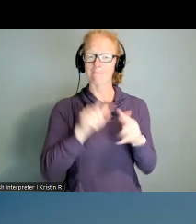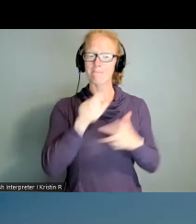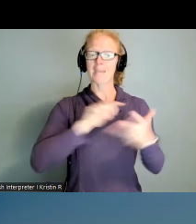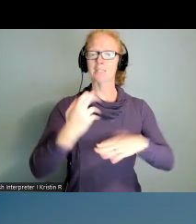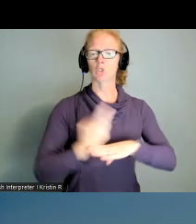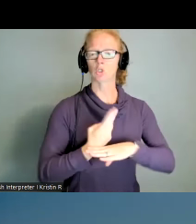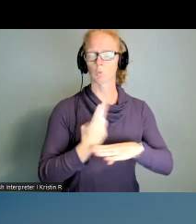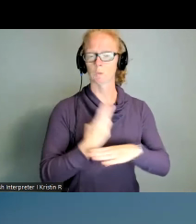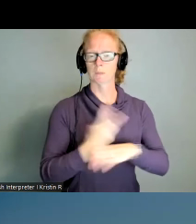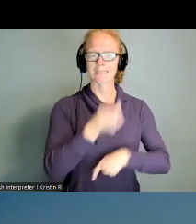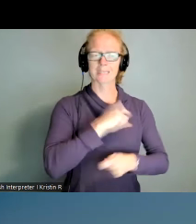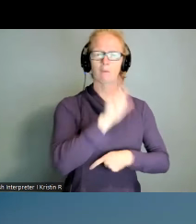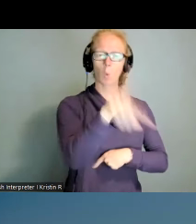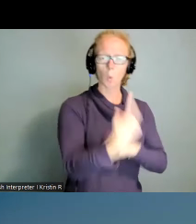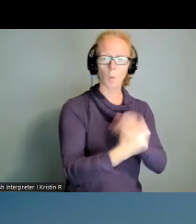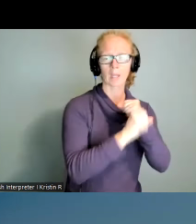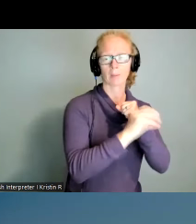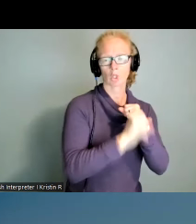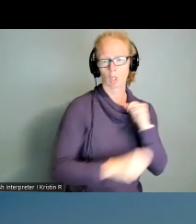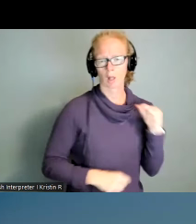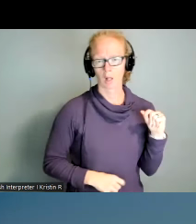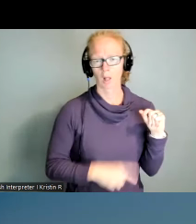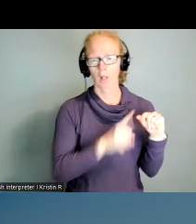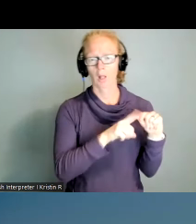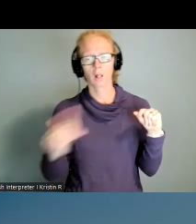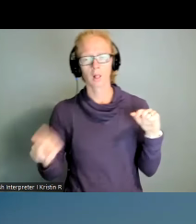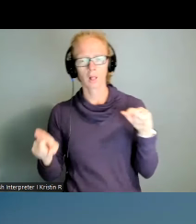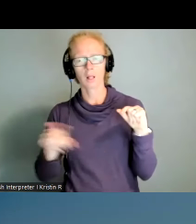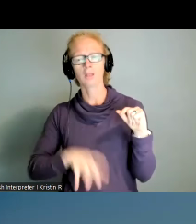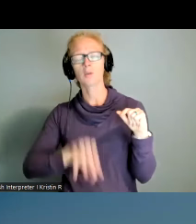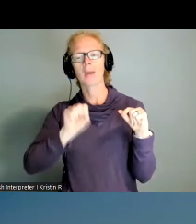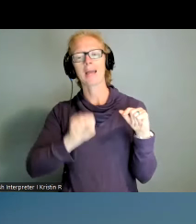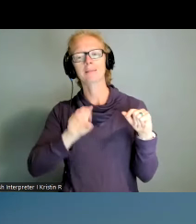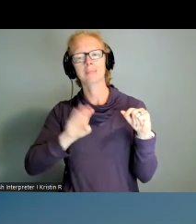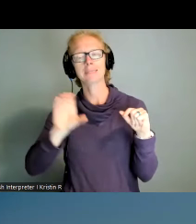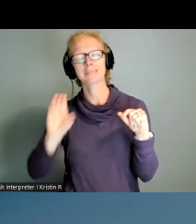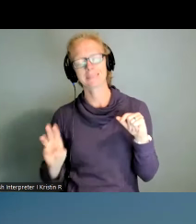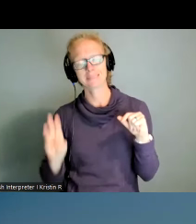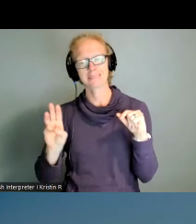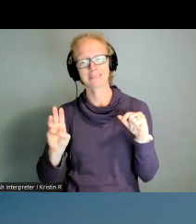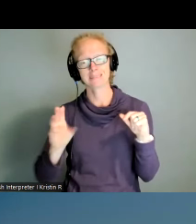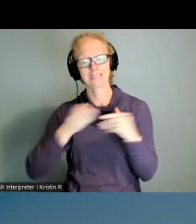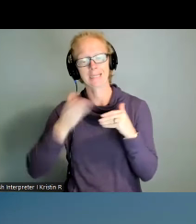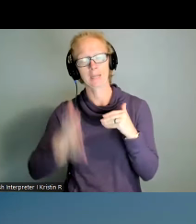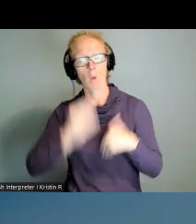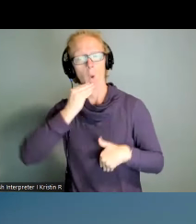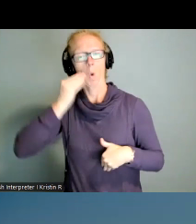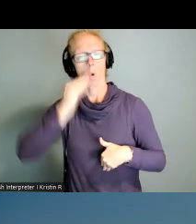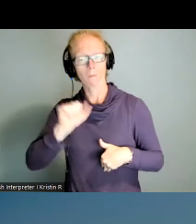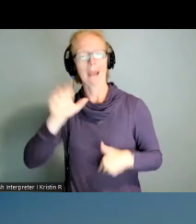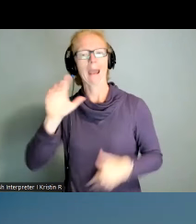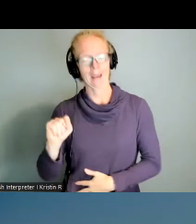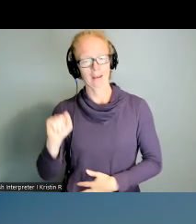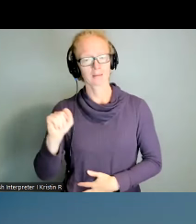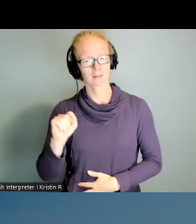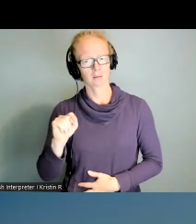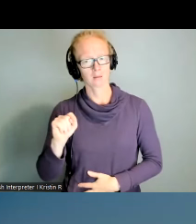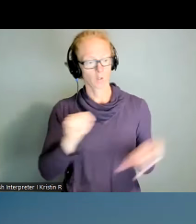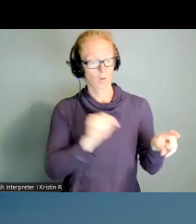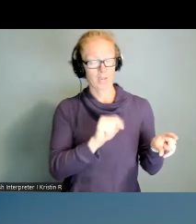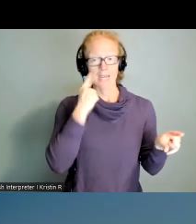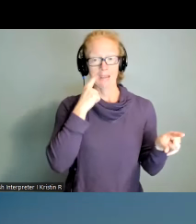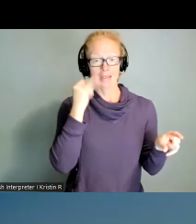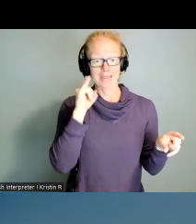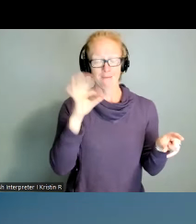sites. SB 6 is called the Neighborhood Home Act, and this would facilitate new residential development on existing lots zoned for retail, commercial, or